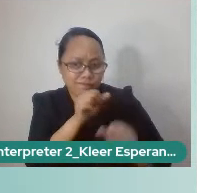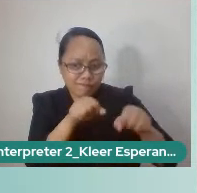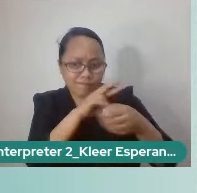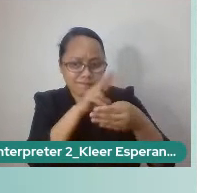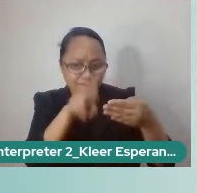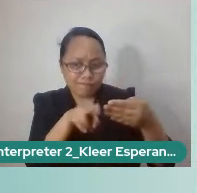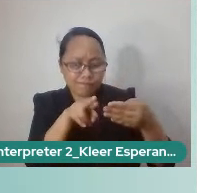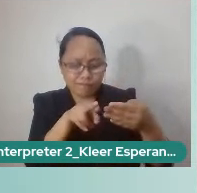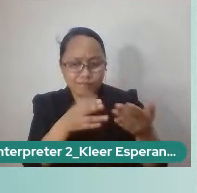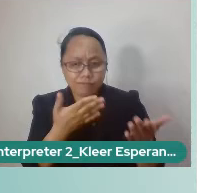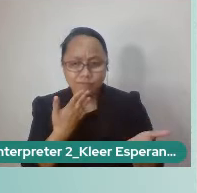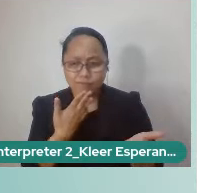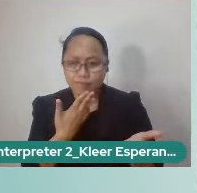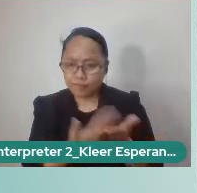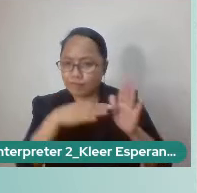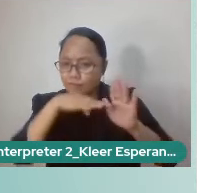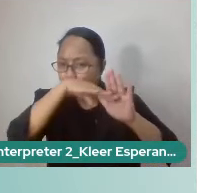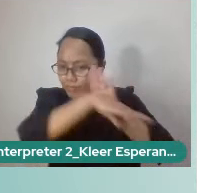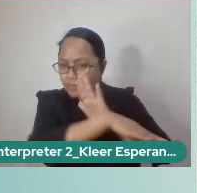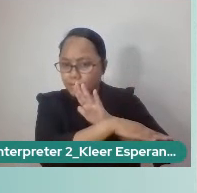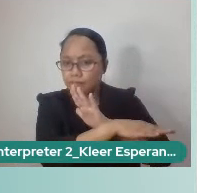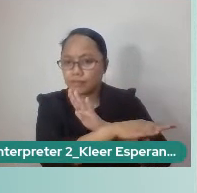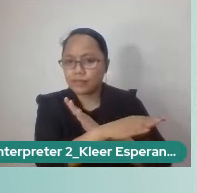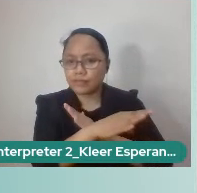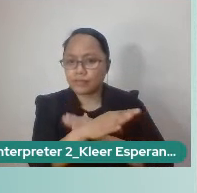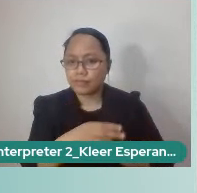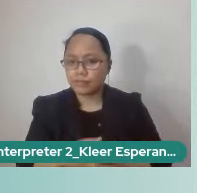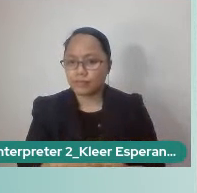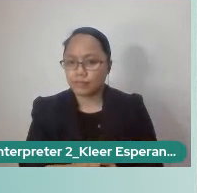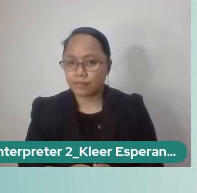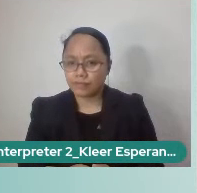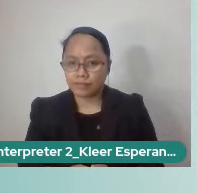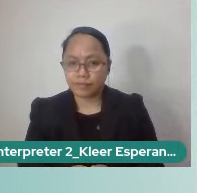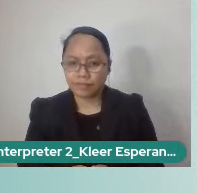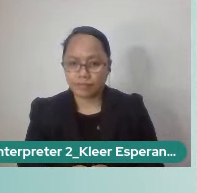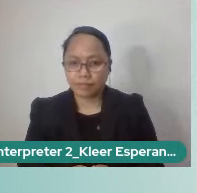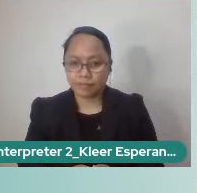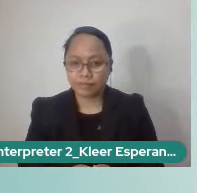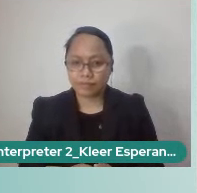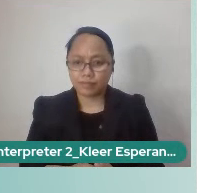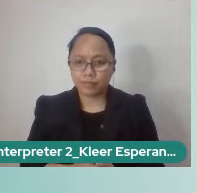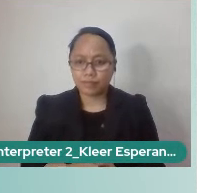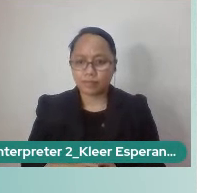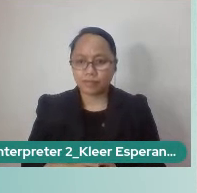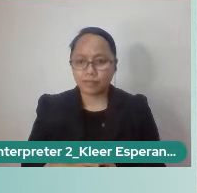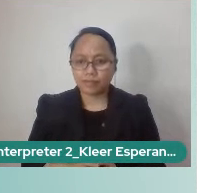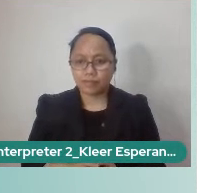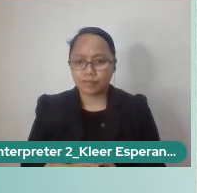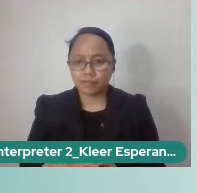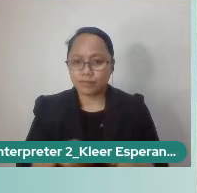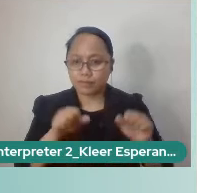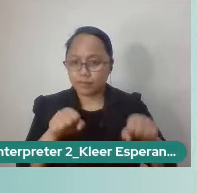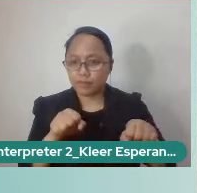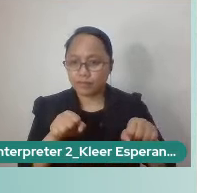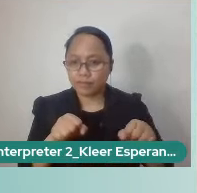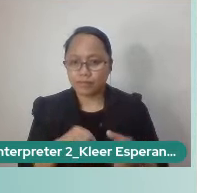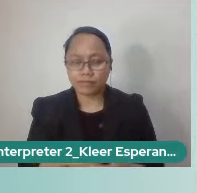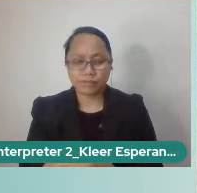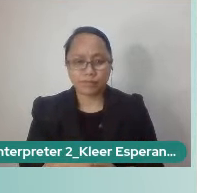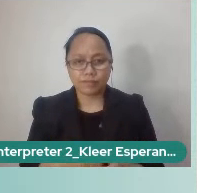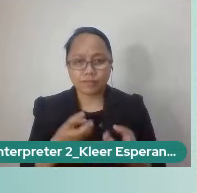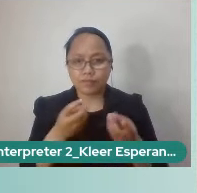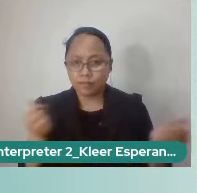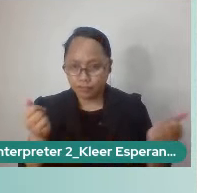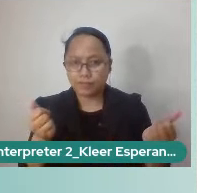2009, those cohorts have now aged, they're now aged up to 40 years or younger. So all women in that age group have been offered